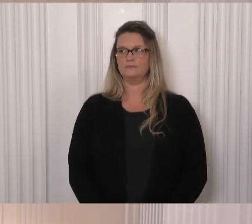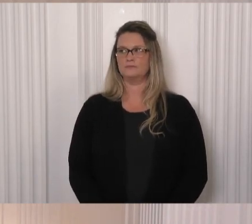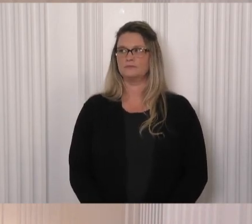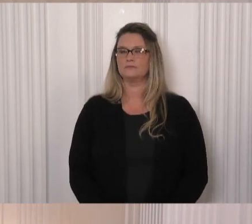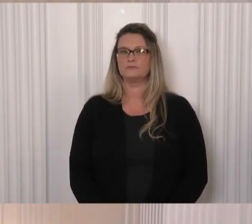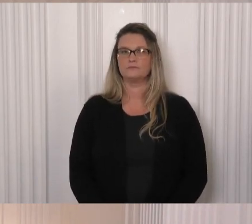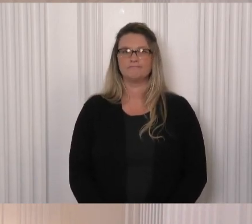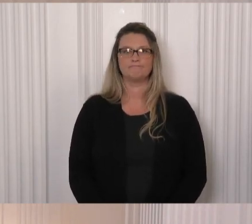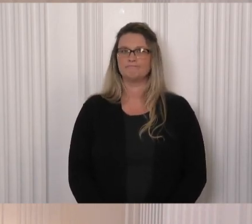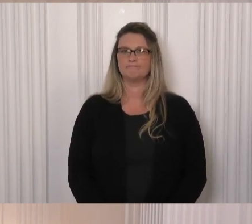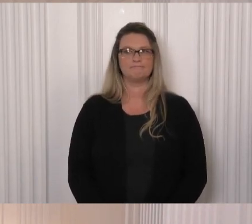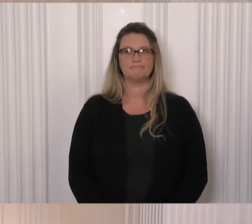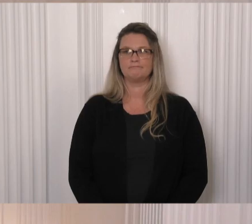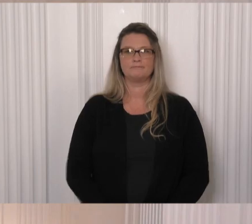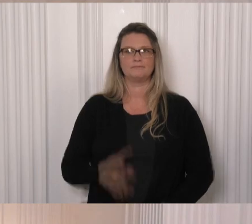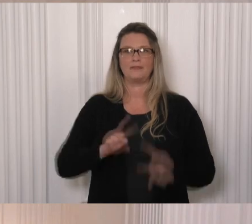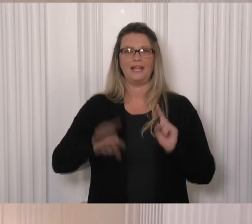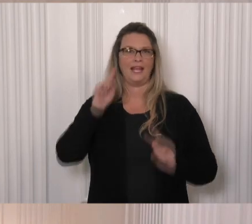And we can't hear you.